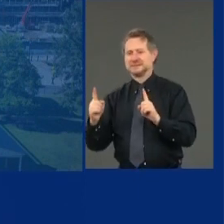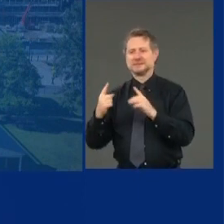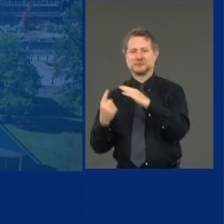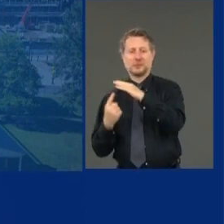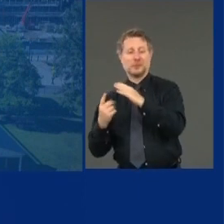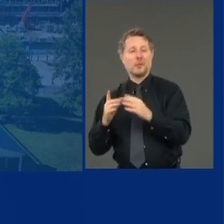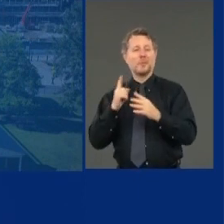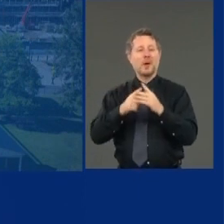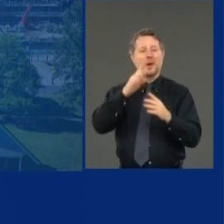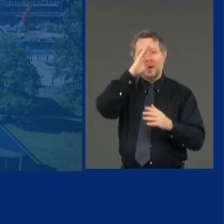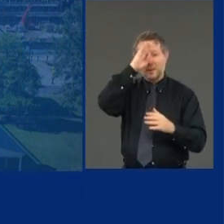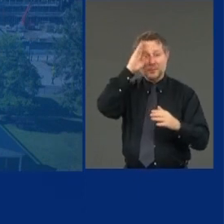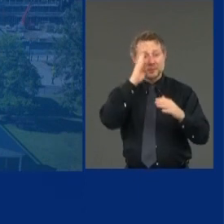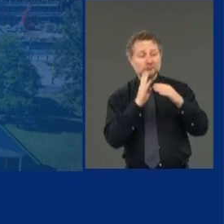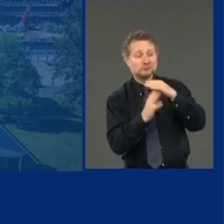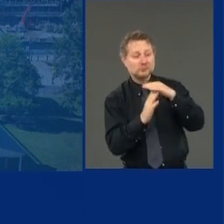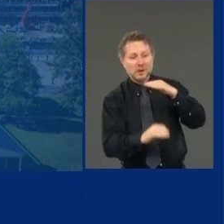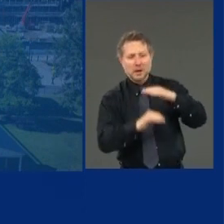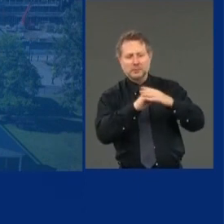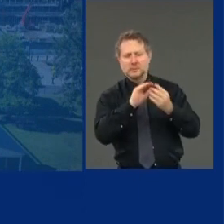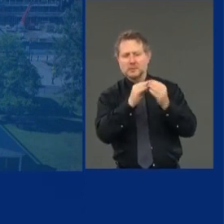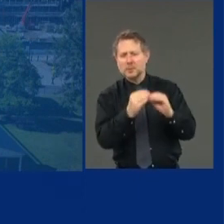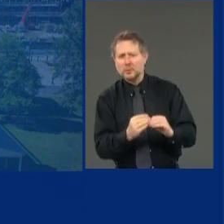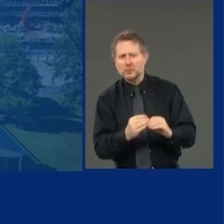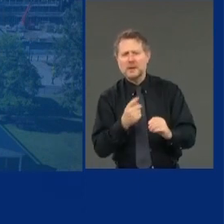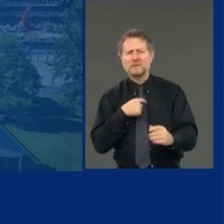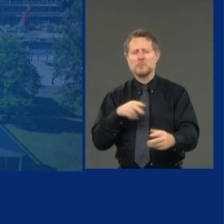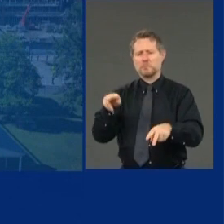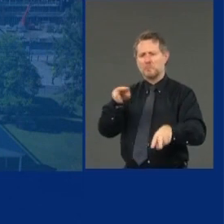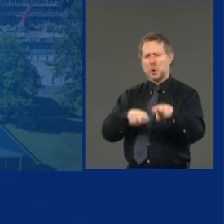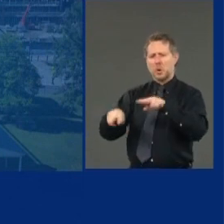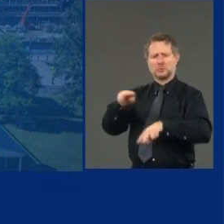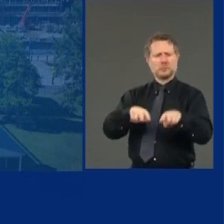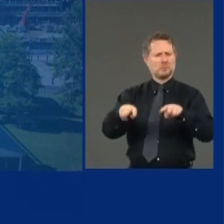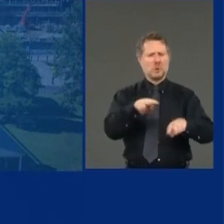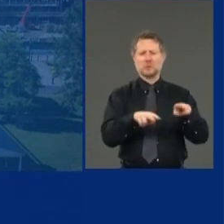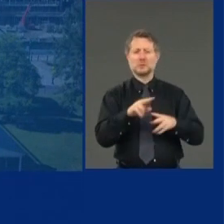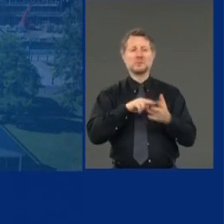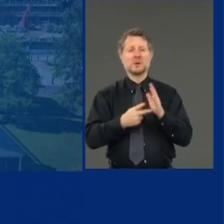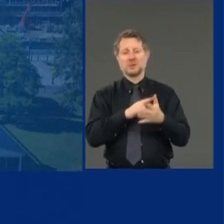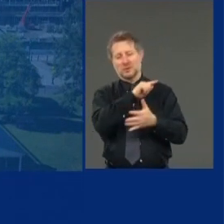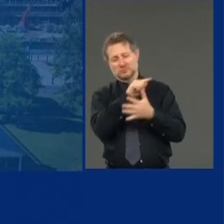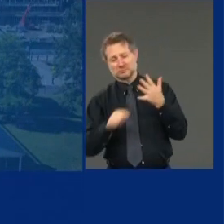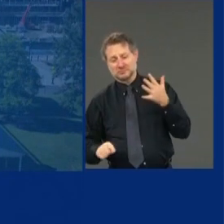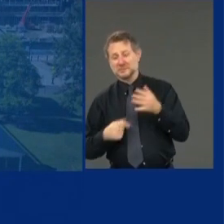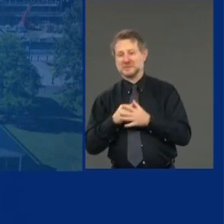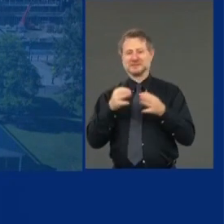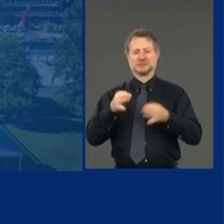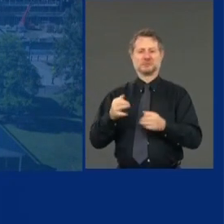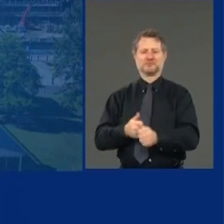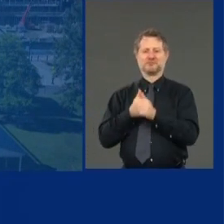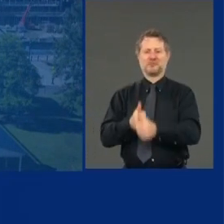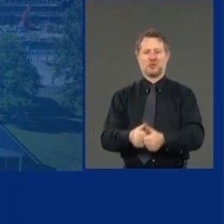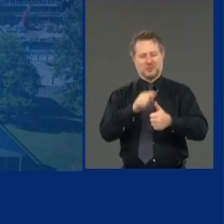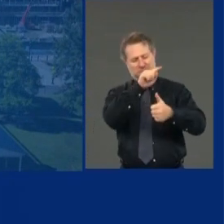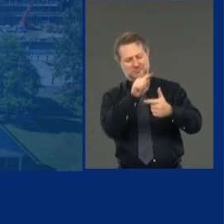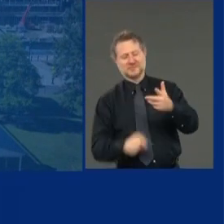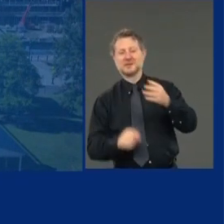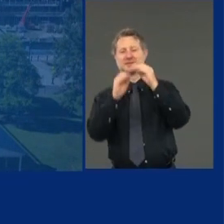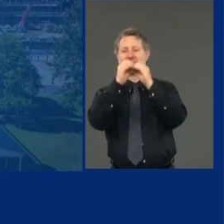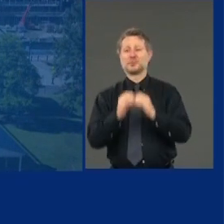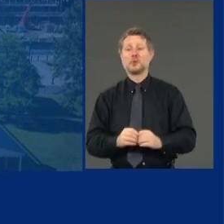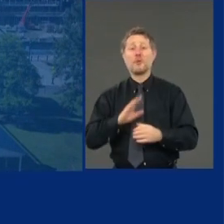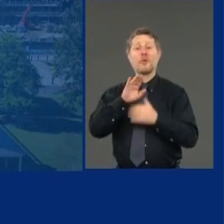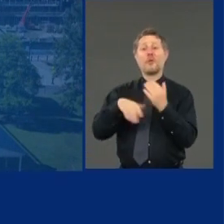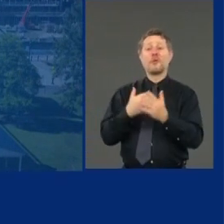monitor what's going on. So all your actions are based on data. We post all the data.